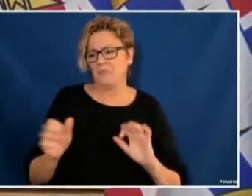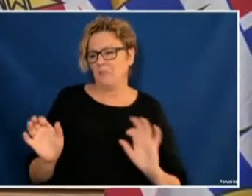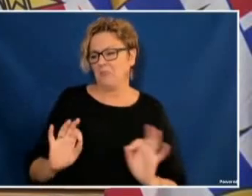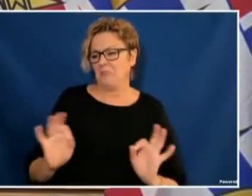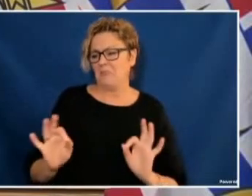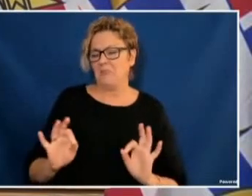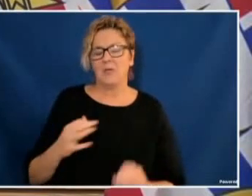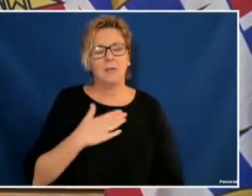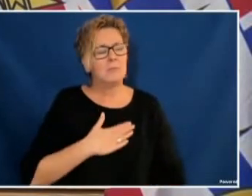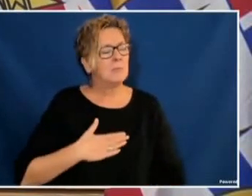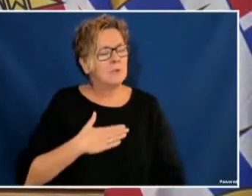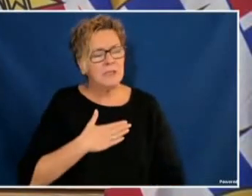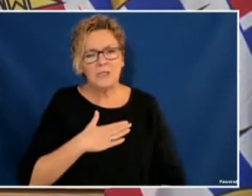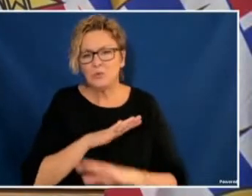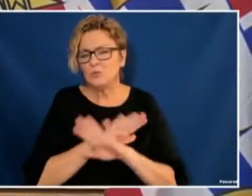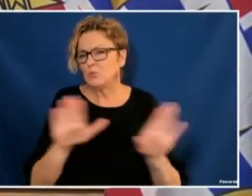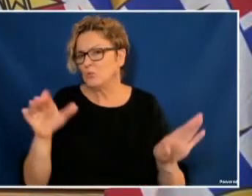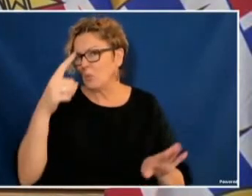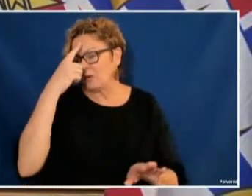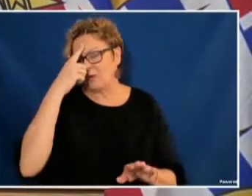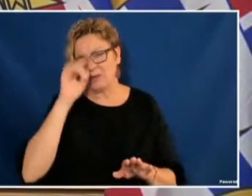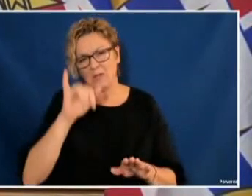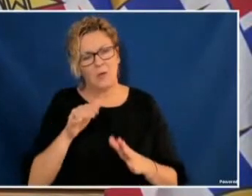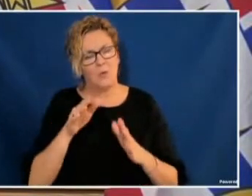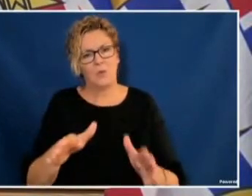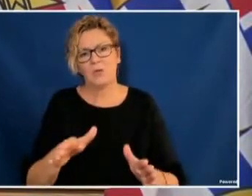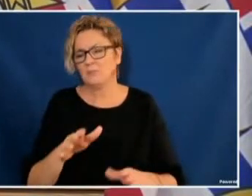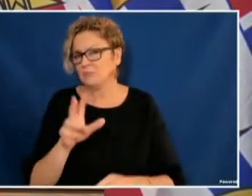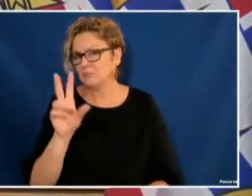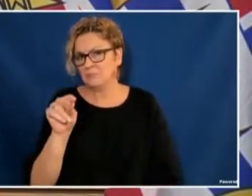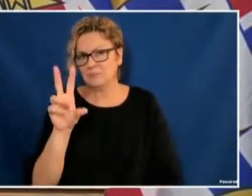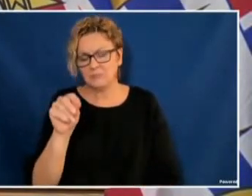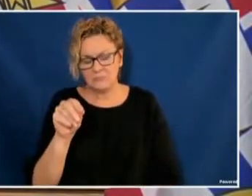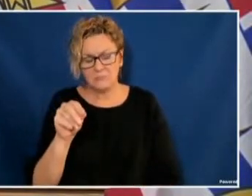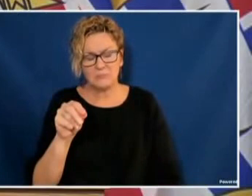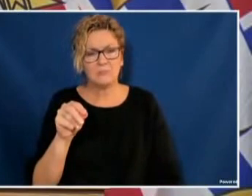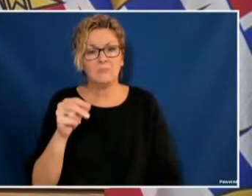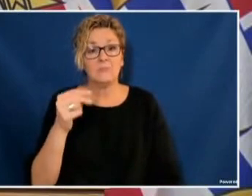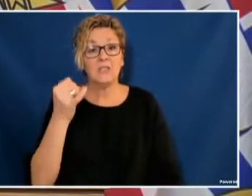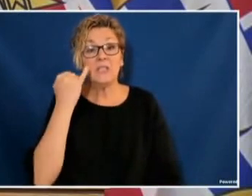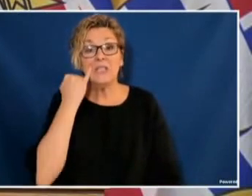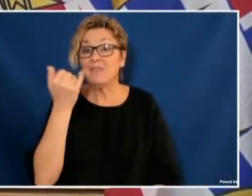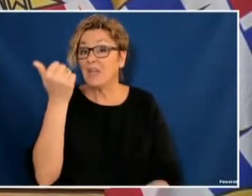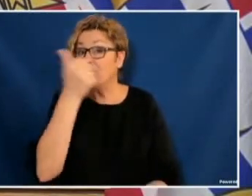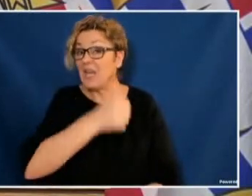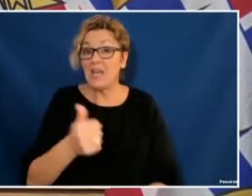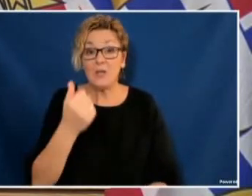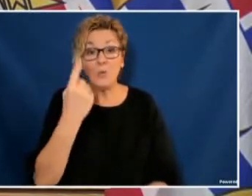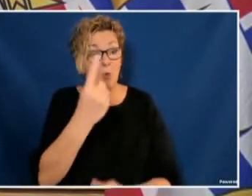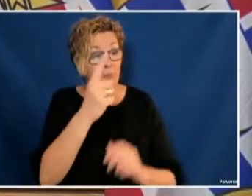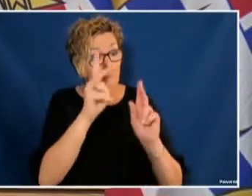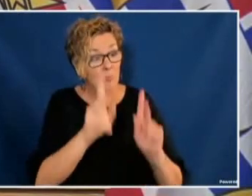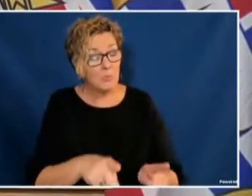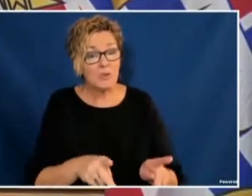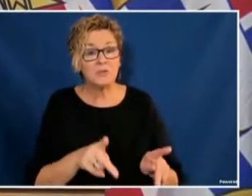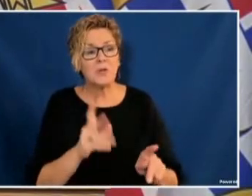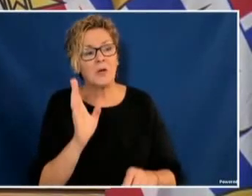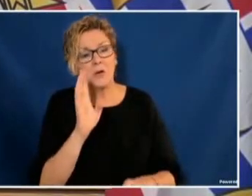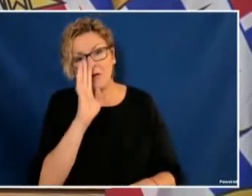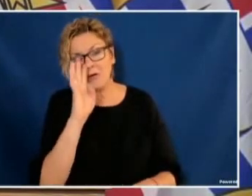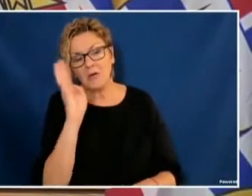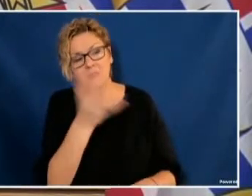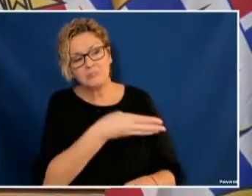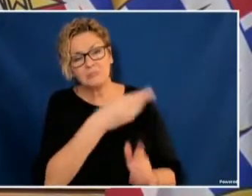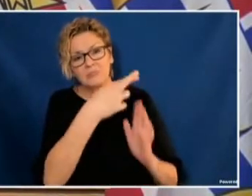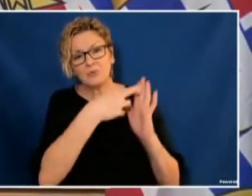need to come together again. We know there is vaccine on the horizon, and that is our goal. That is